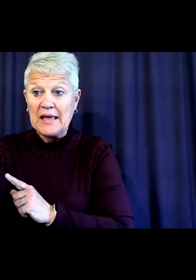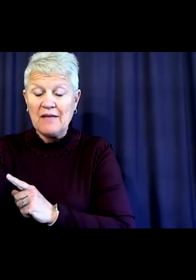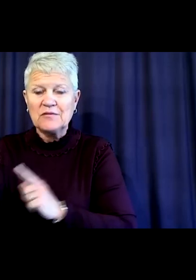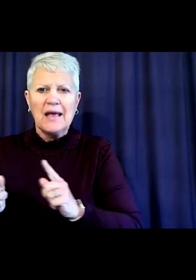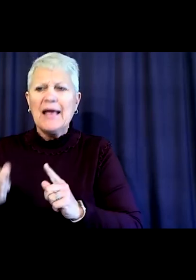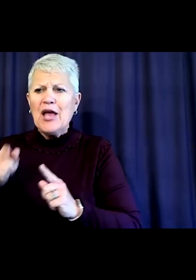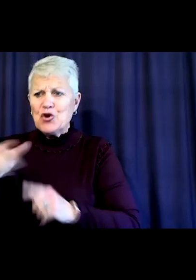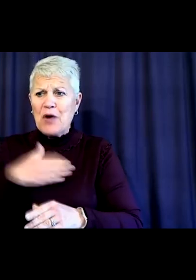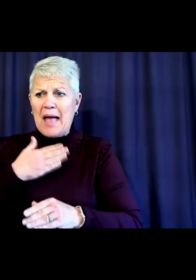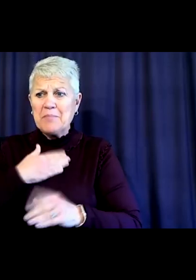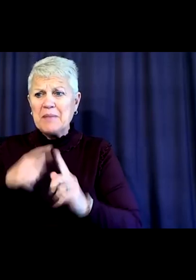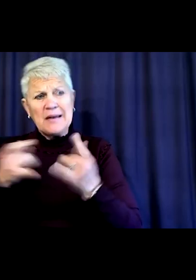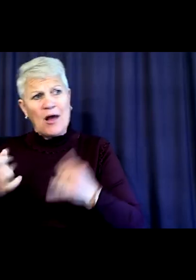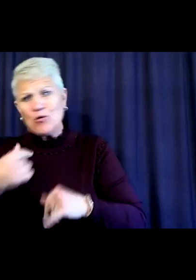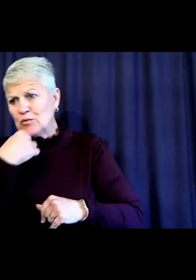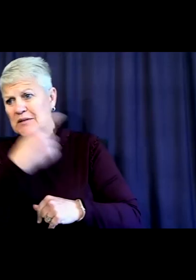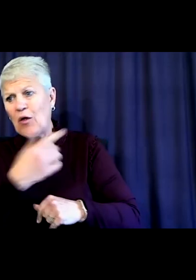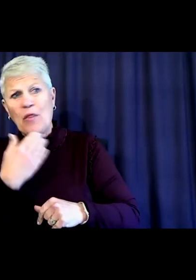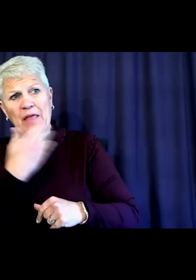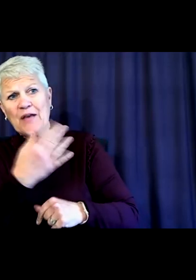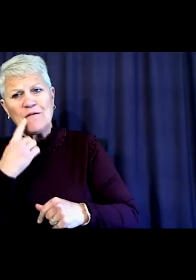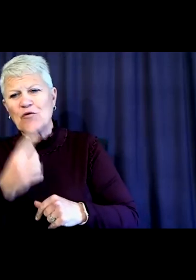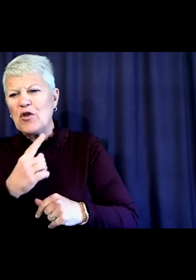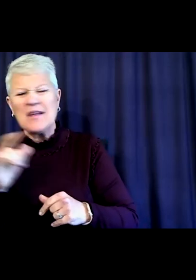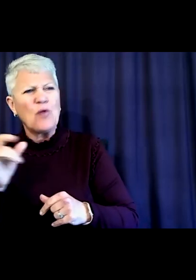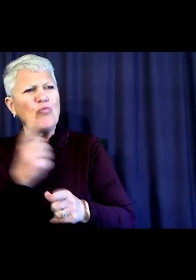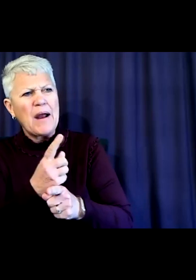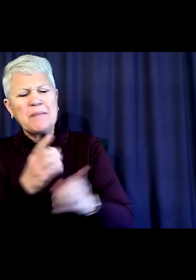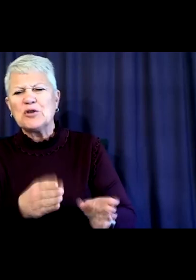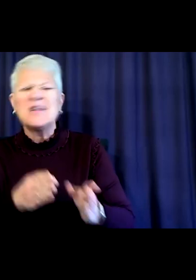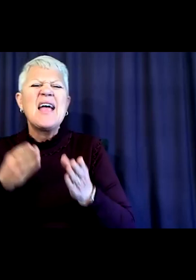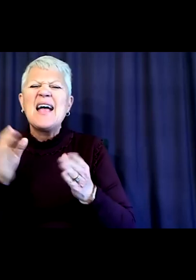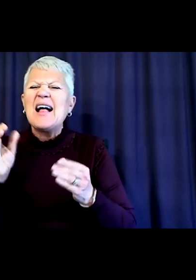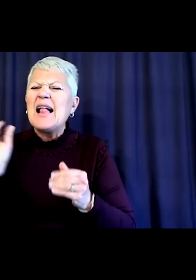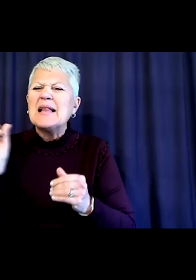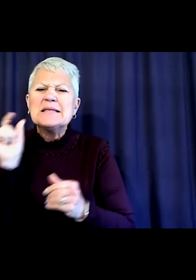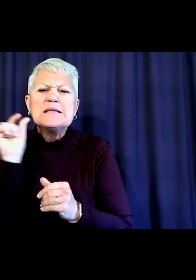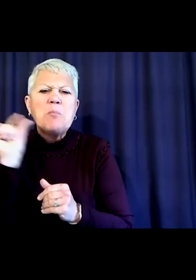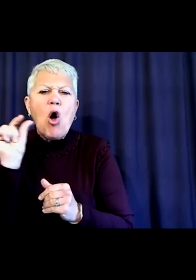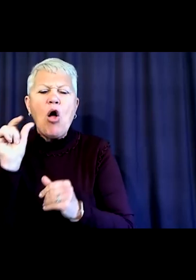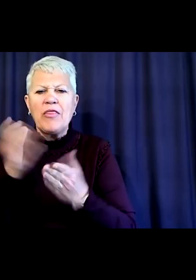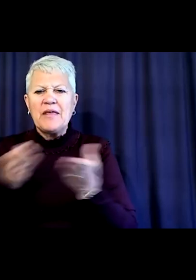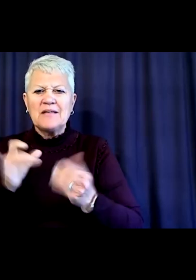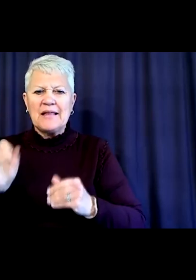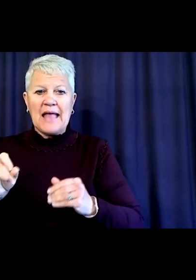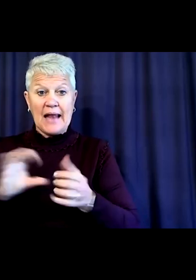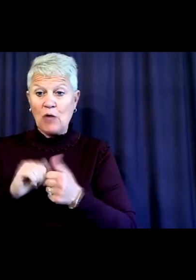to now say thank you to the right person. It's little things like that, really little things. So yeah, how is that